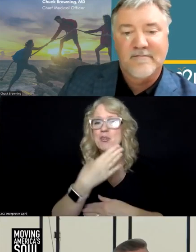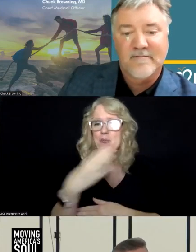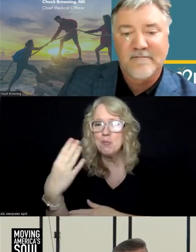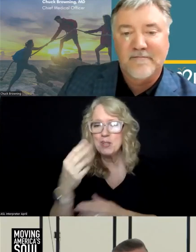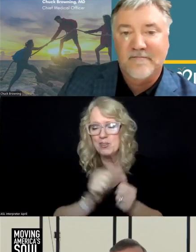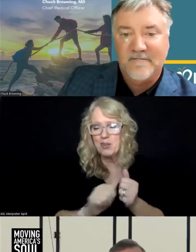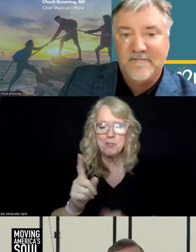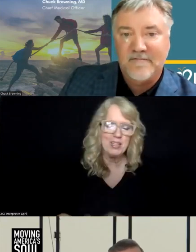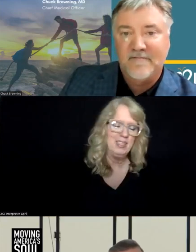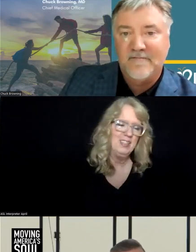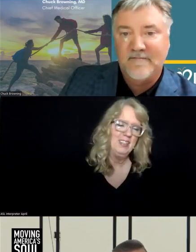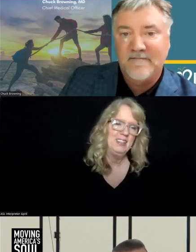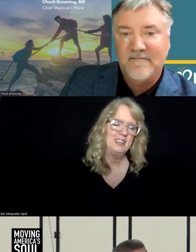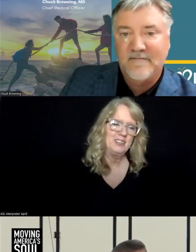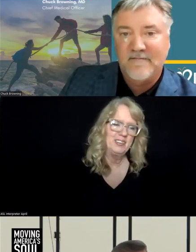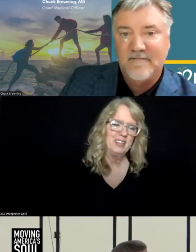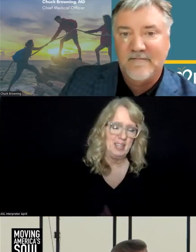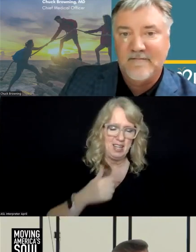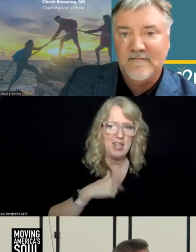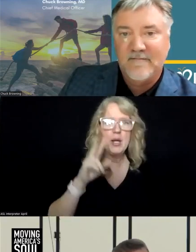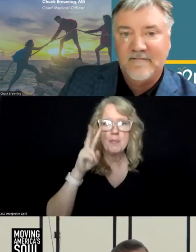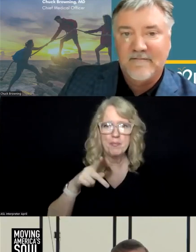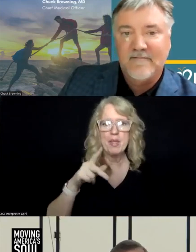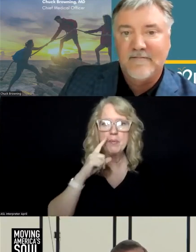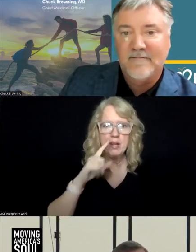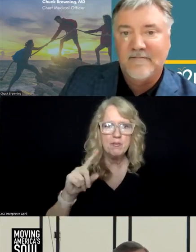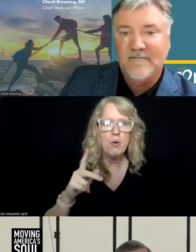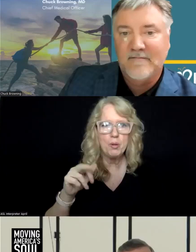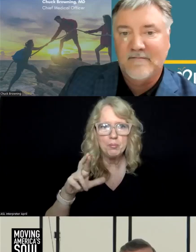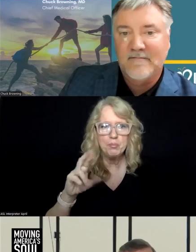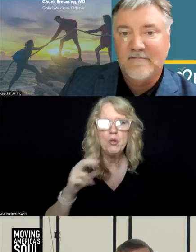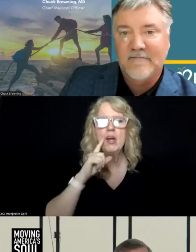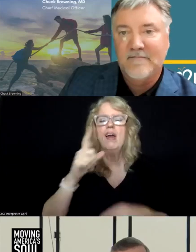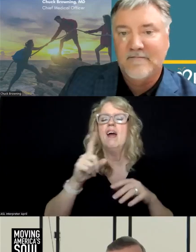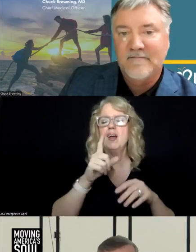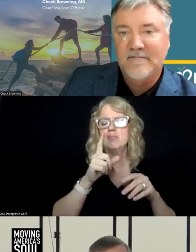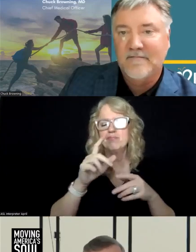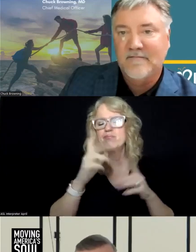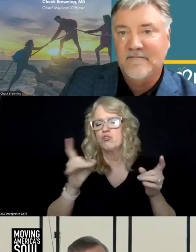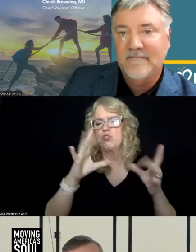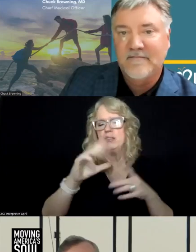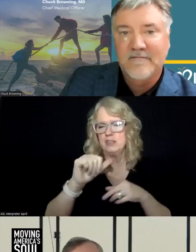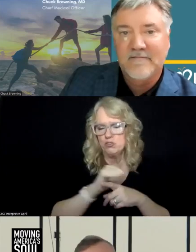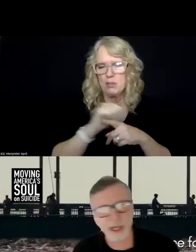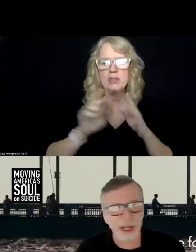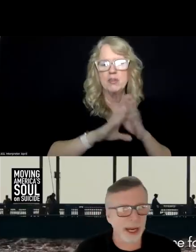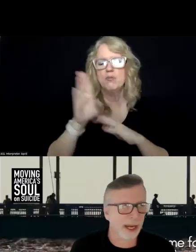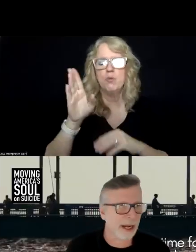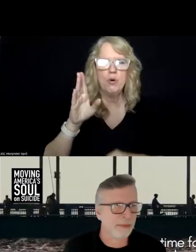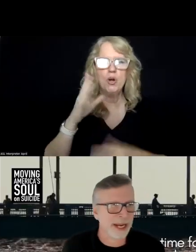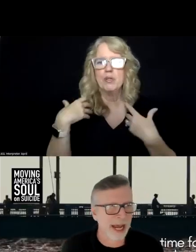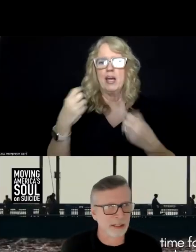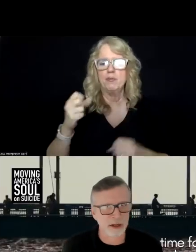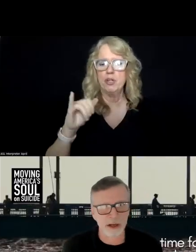everyone. So I am the Vice President of Peer and Crisis Development and Training at RI at Recovery Innovations.